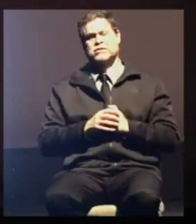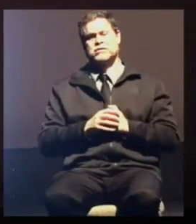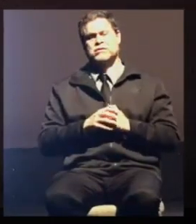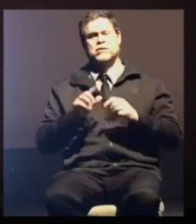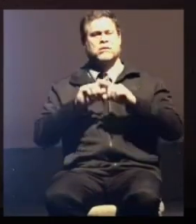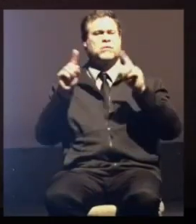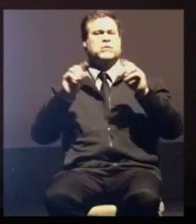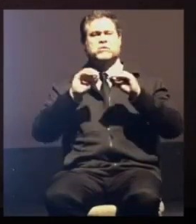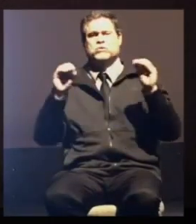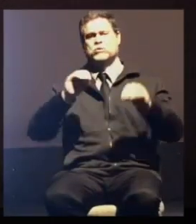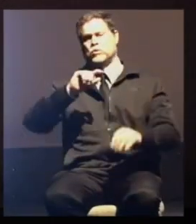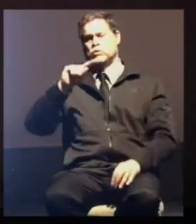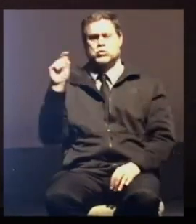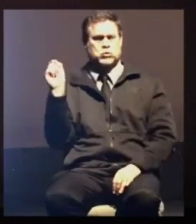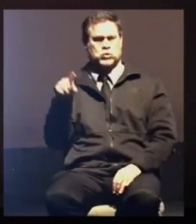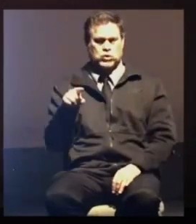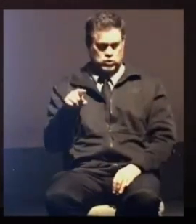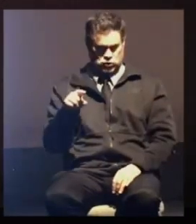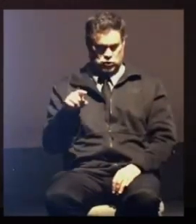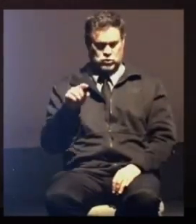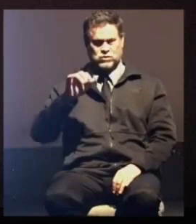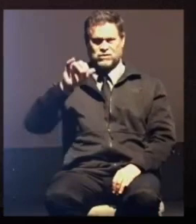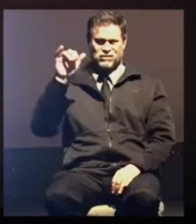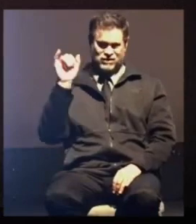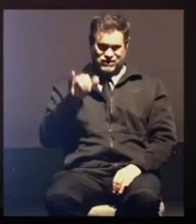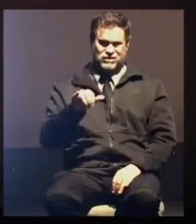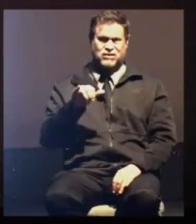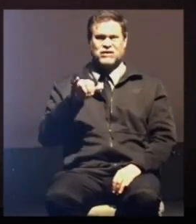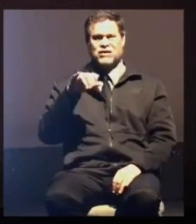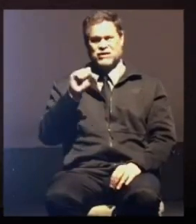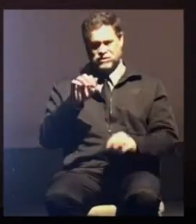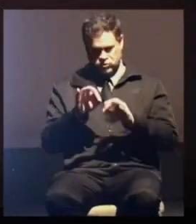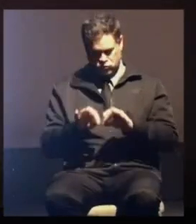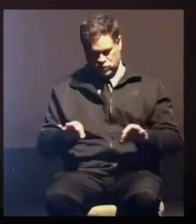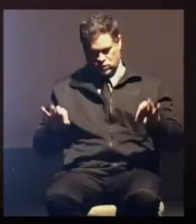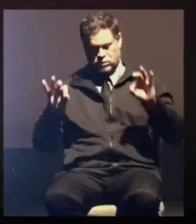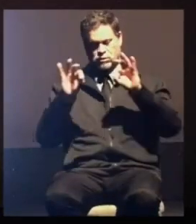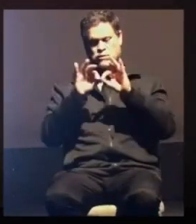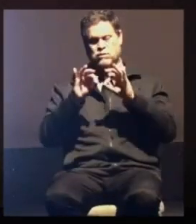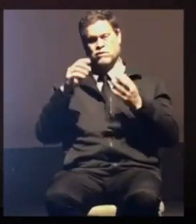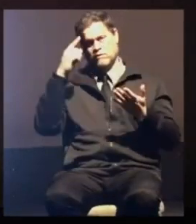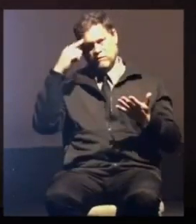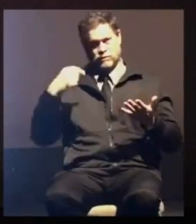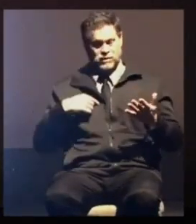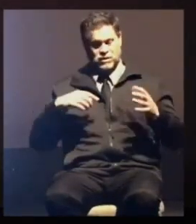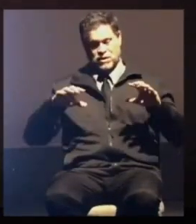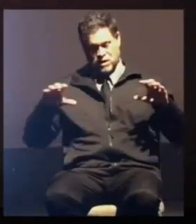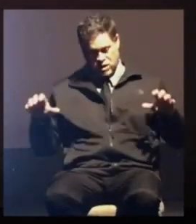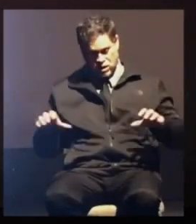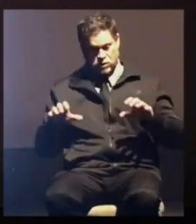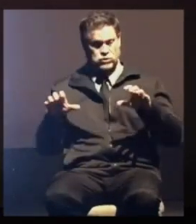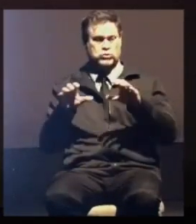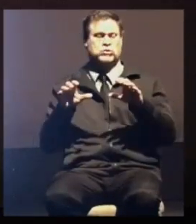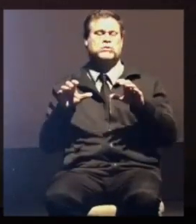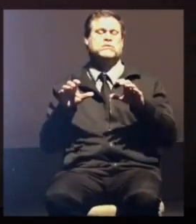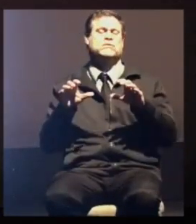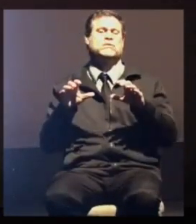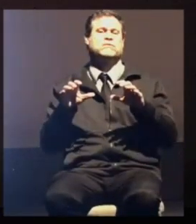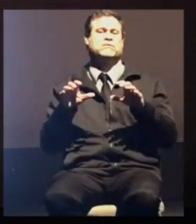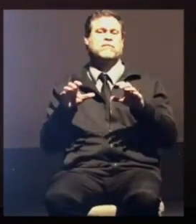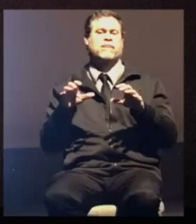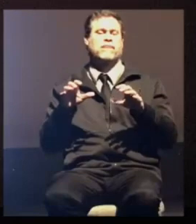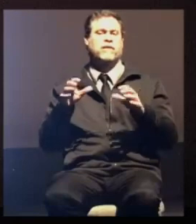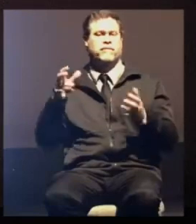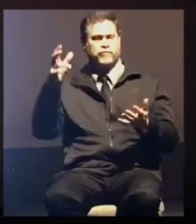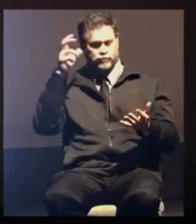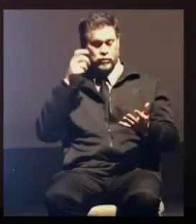But there's no question that is critical for me. Actions, and you guys heard me